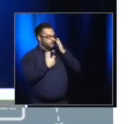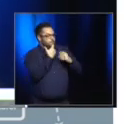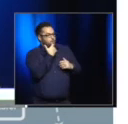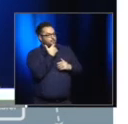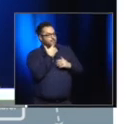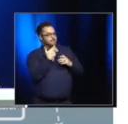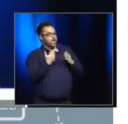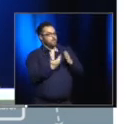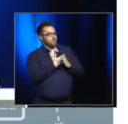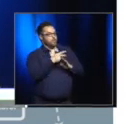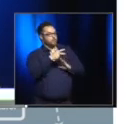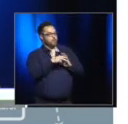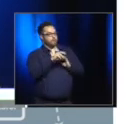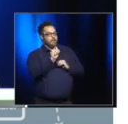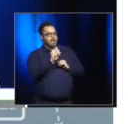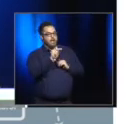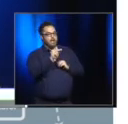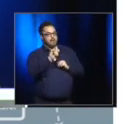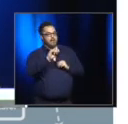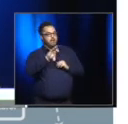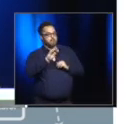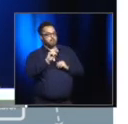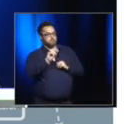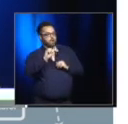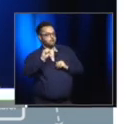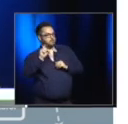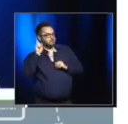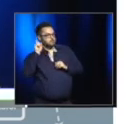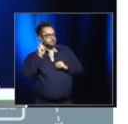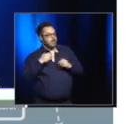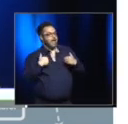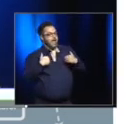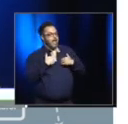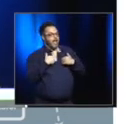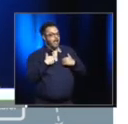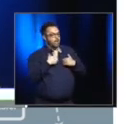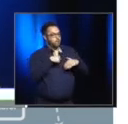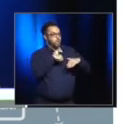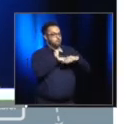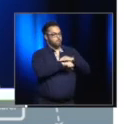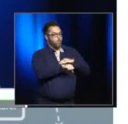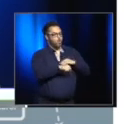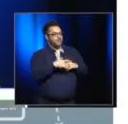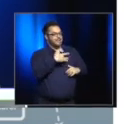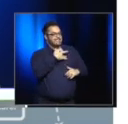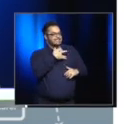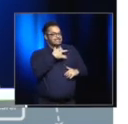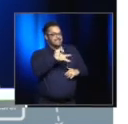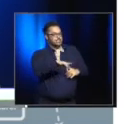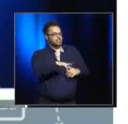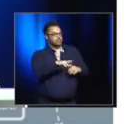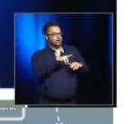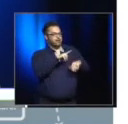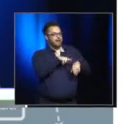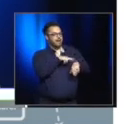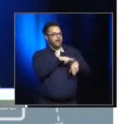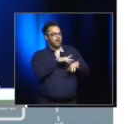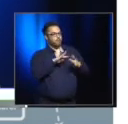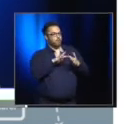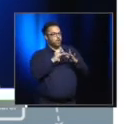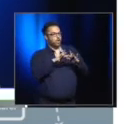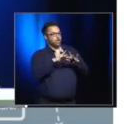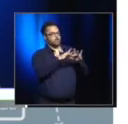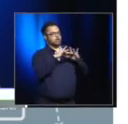called ANIBOS, which stands for the Animal Born Sensor Network, and this is now